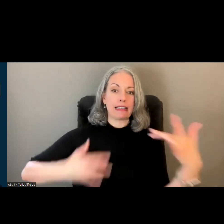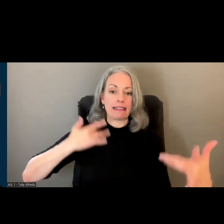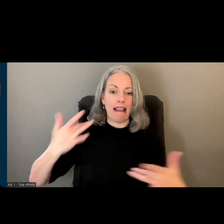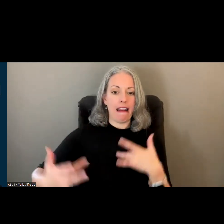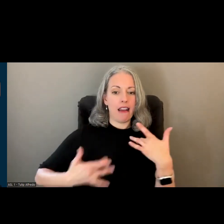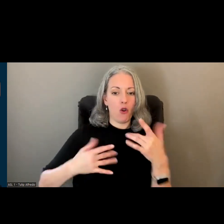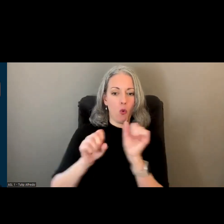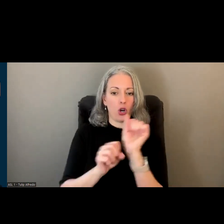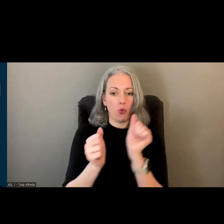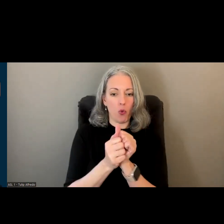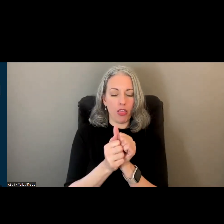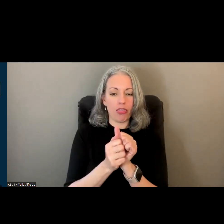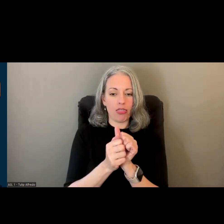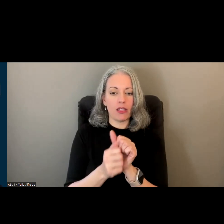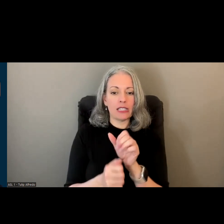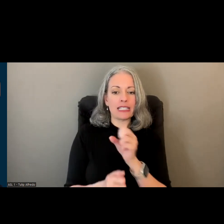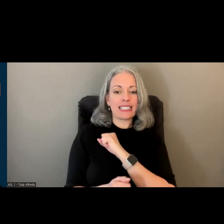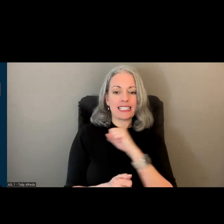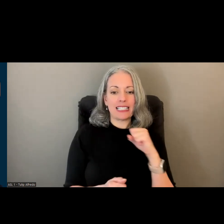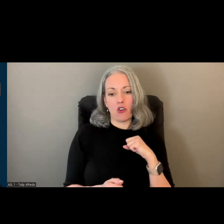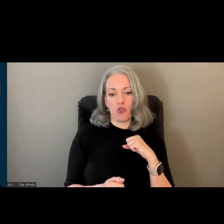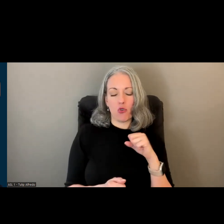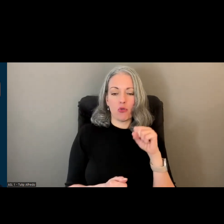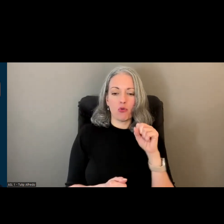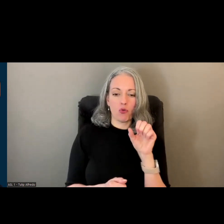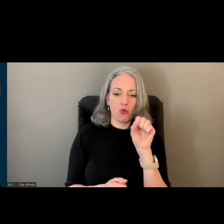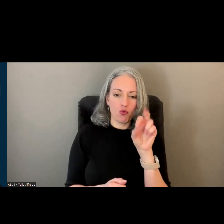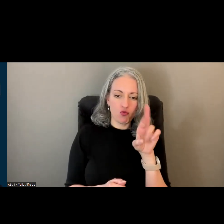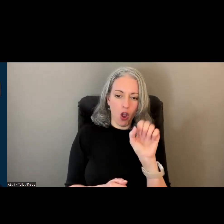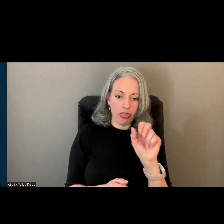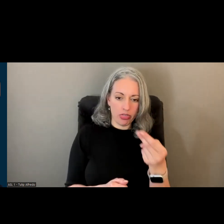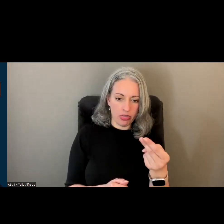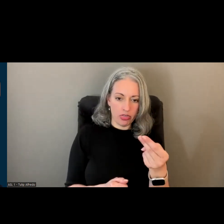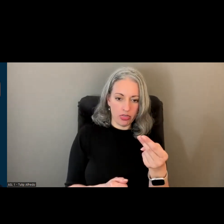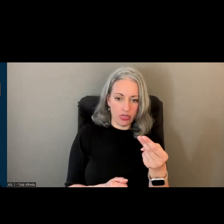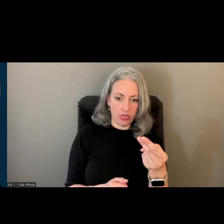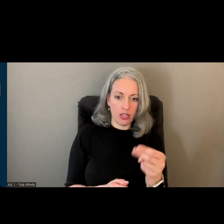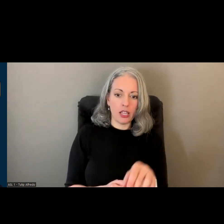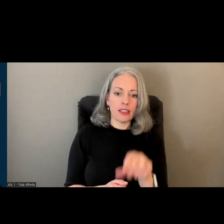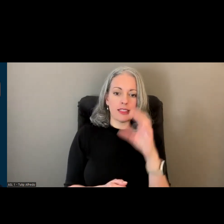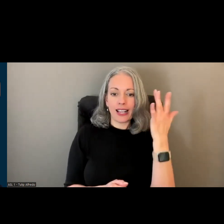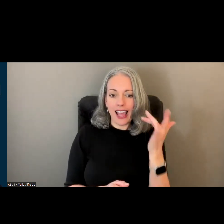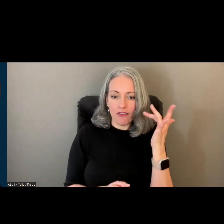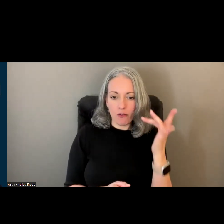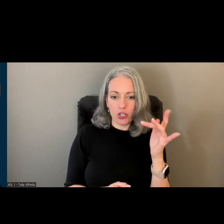Senator Roth, the Commission on Aging, and the California Association of Area Agencies on